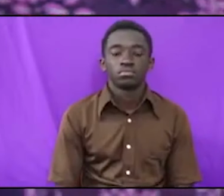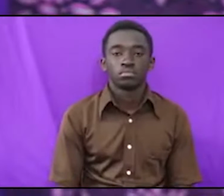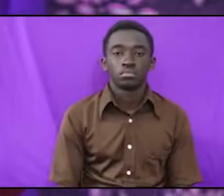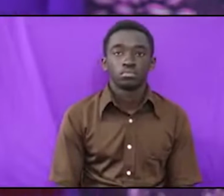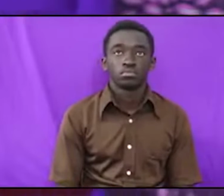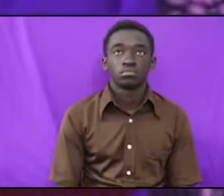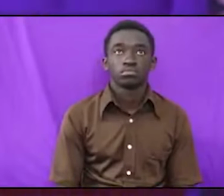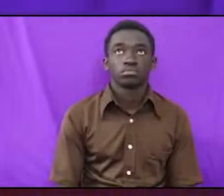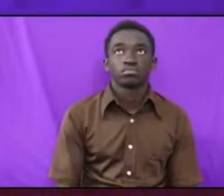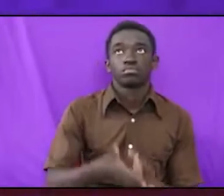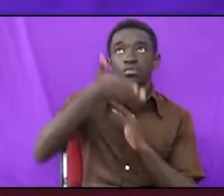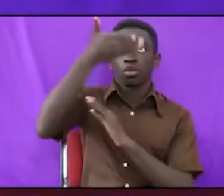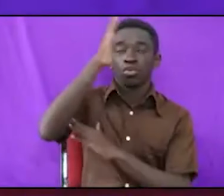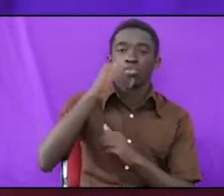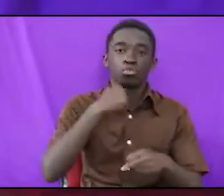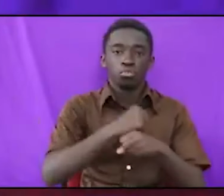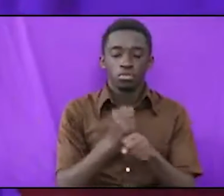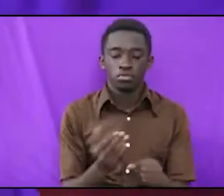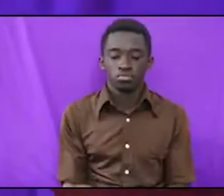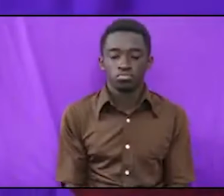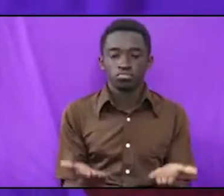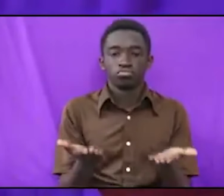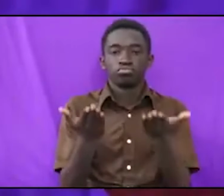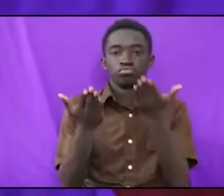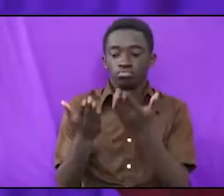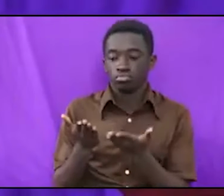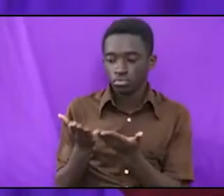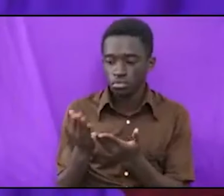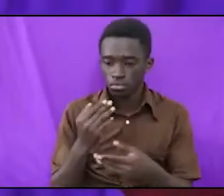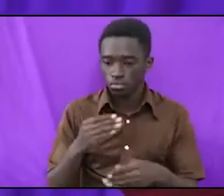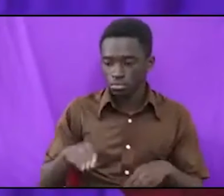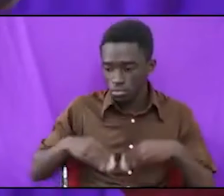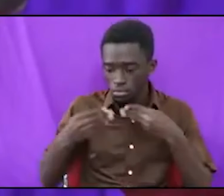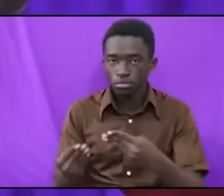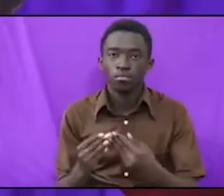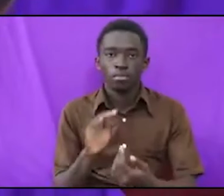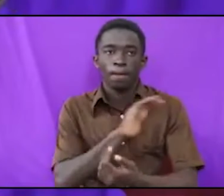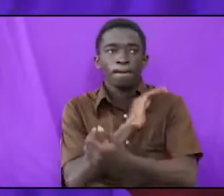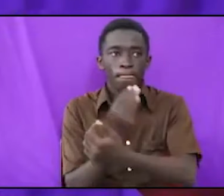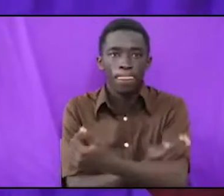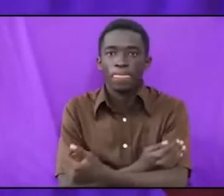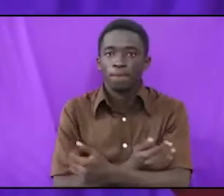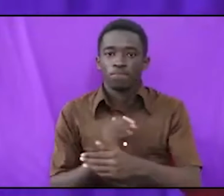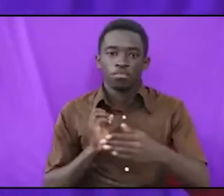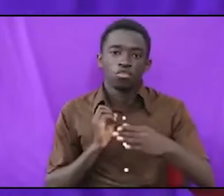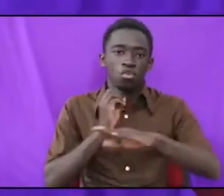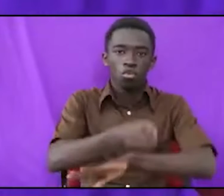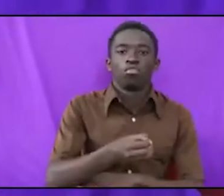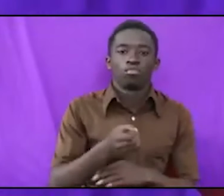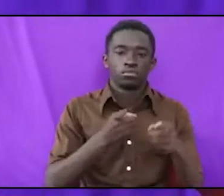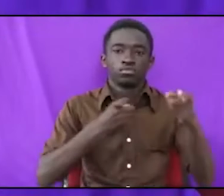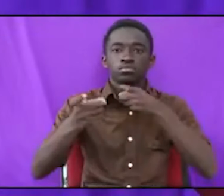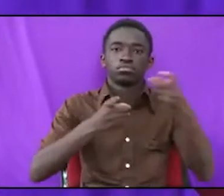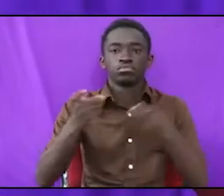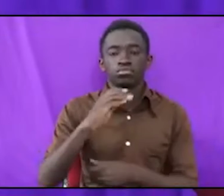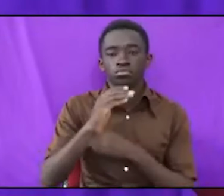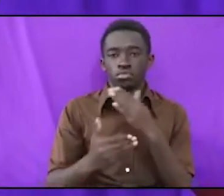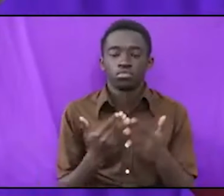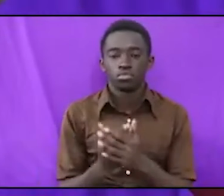God elevated you, gave you power over all dominion by that time, really.